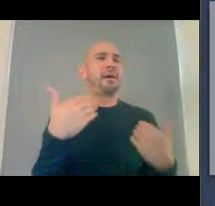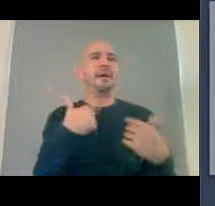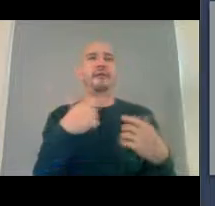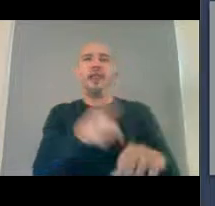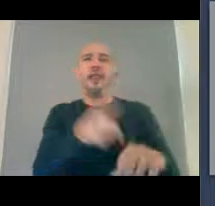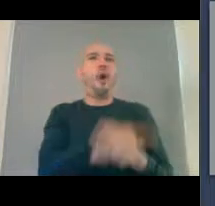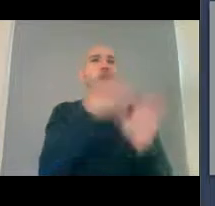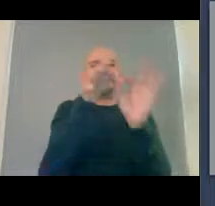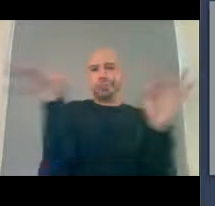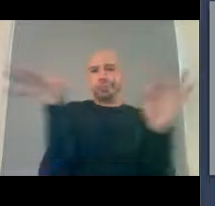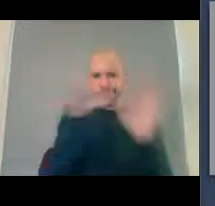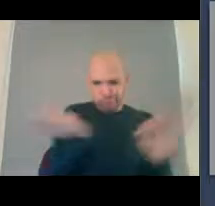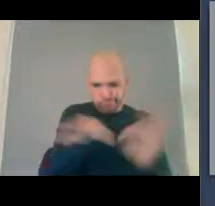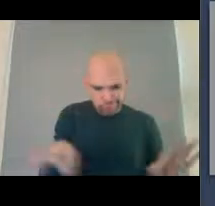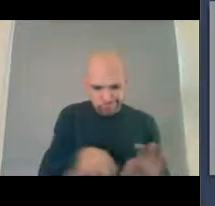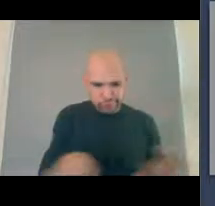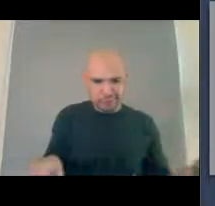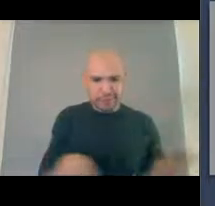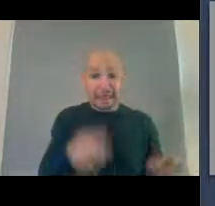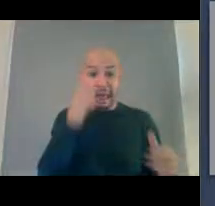that ends in d.o.t